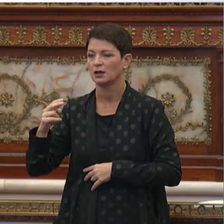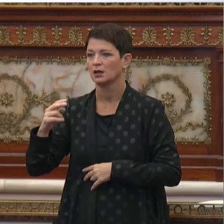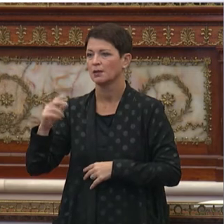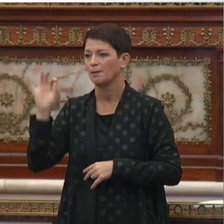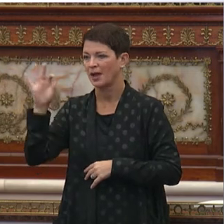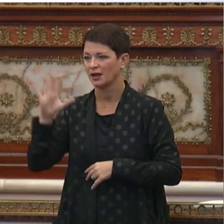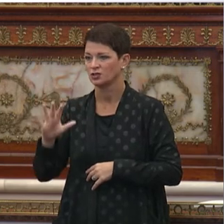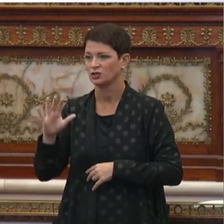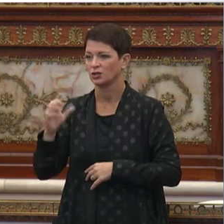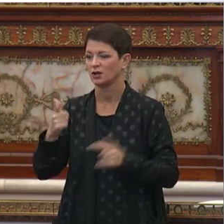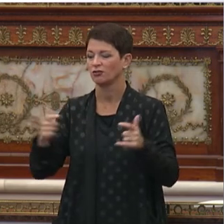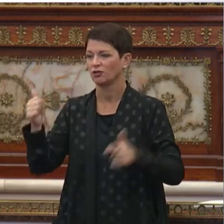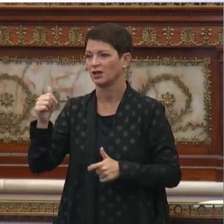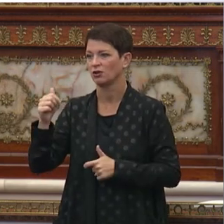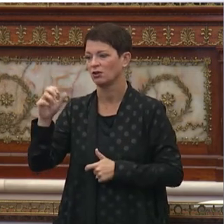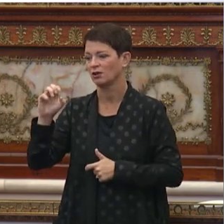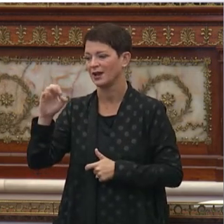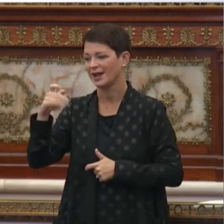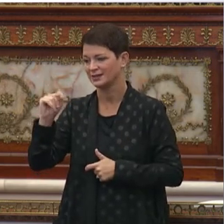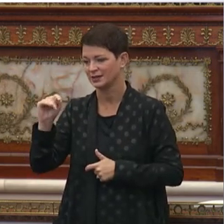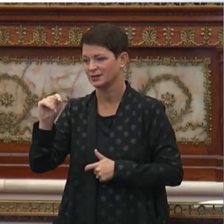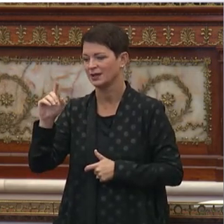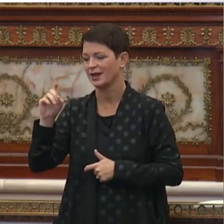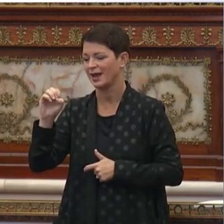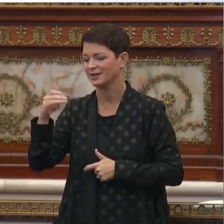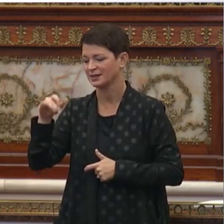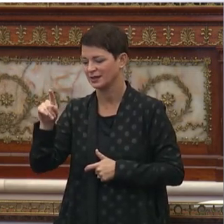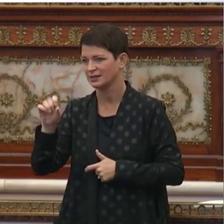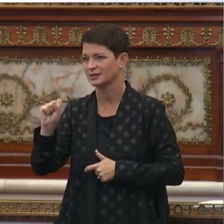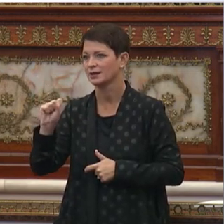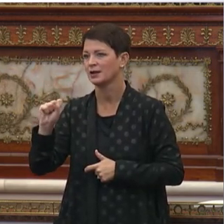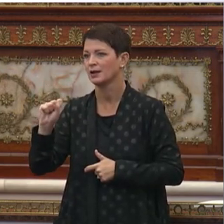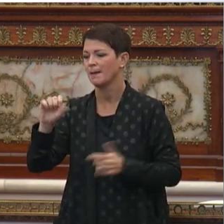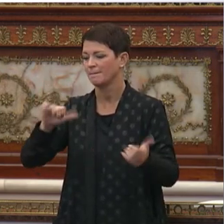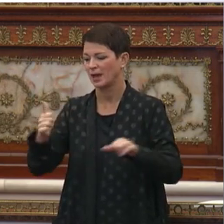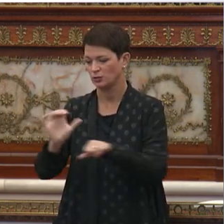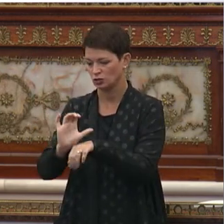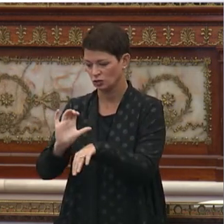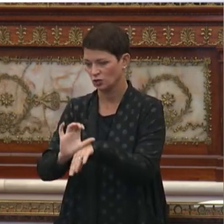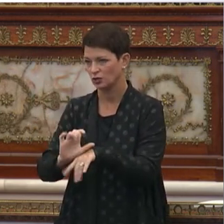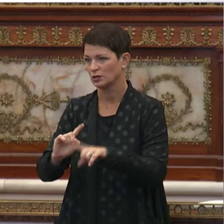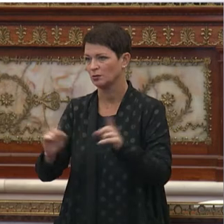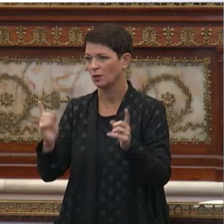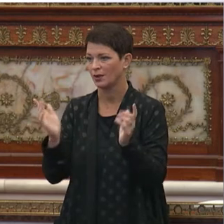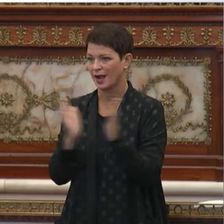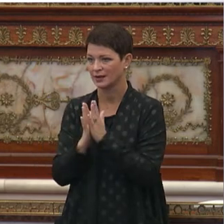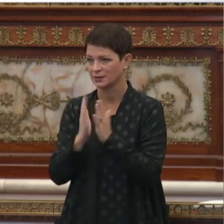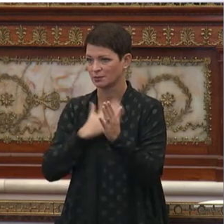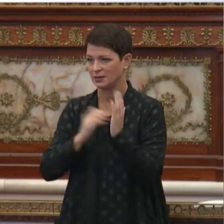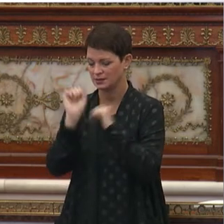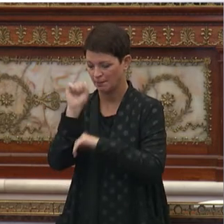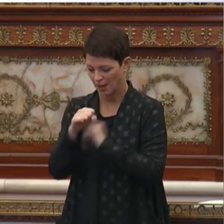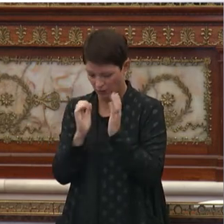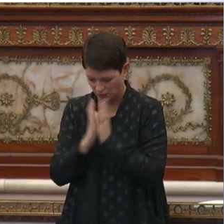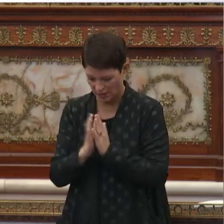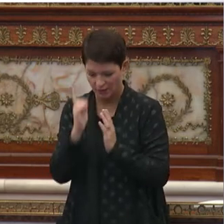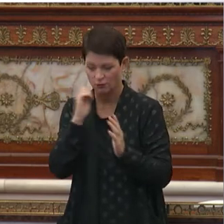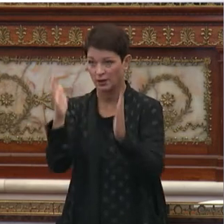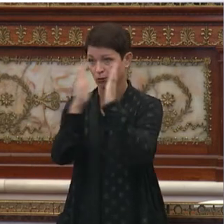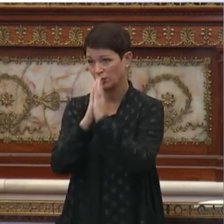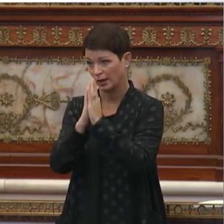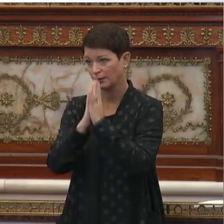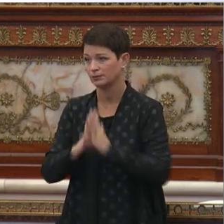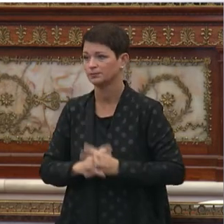Church. He is here today as my guest, and I would ask all members and guests to please bow your head for the invocation. I'm